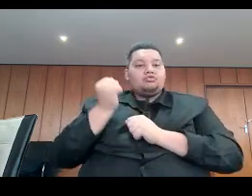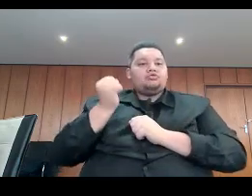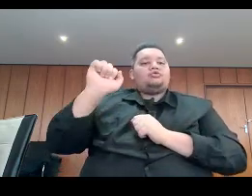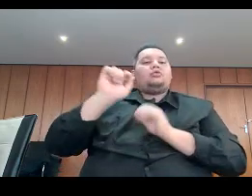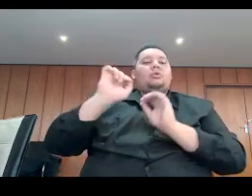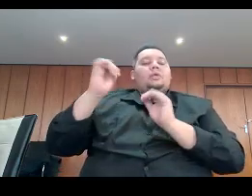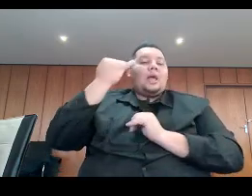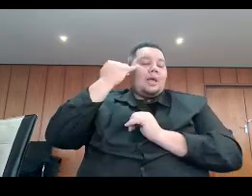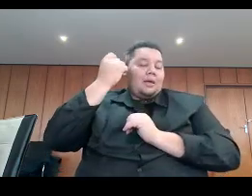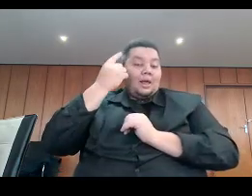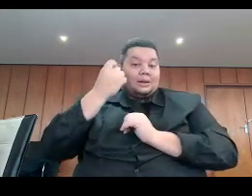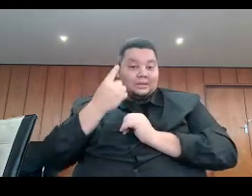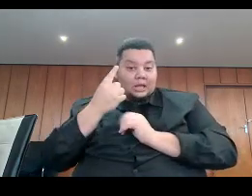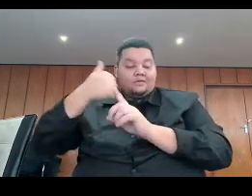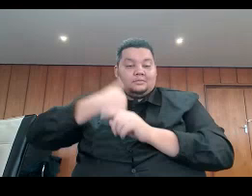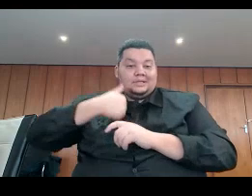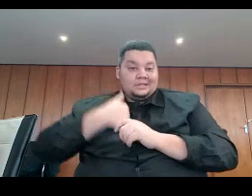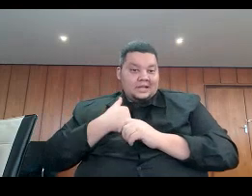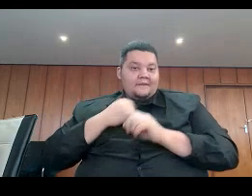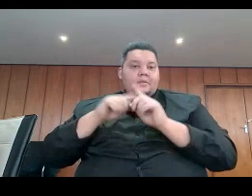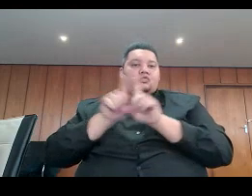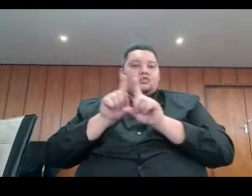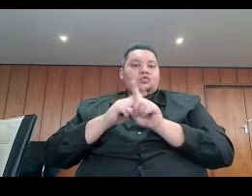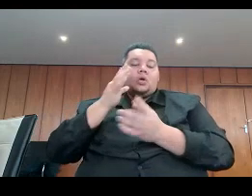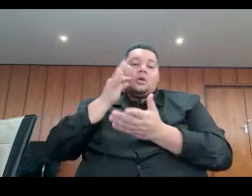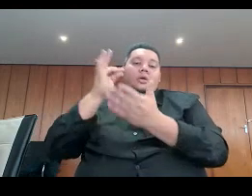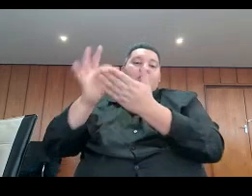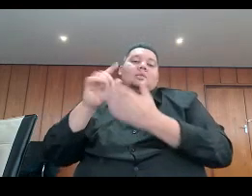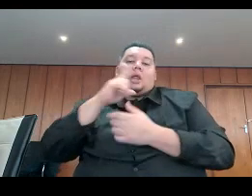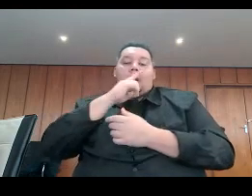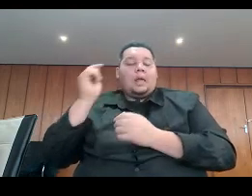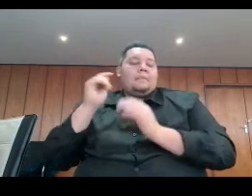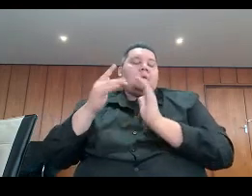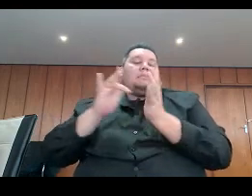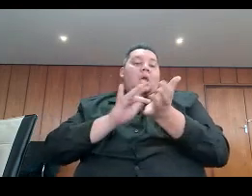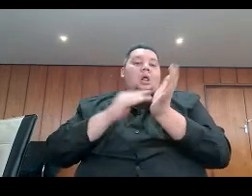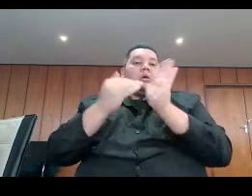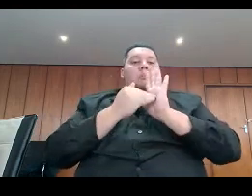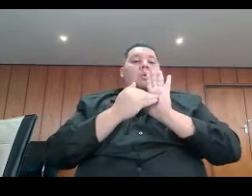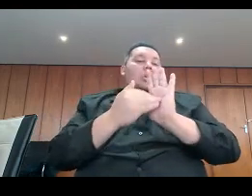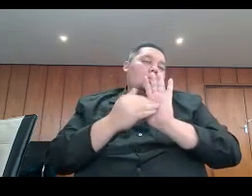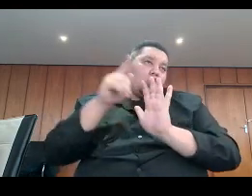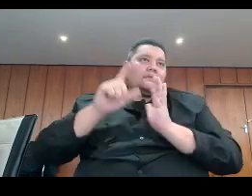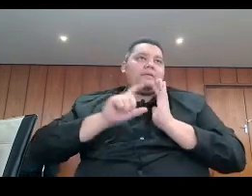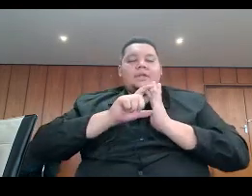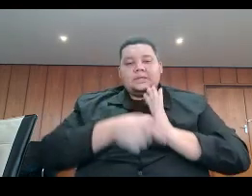reductionistic understanding of themselves and named it the medical model of disability.